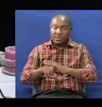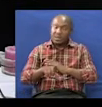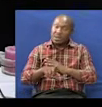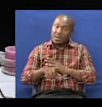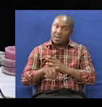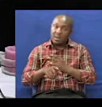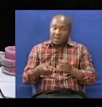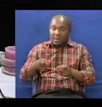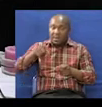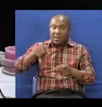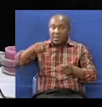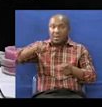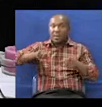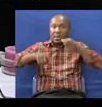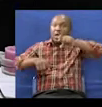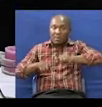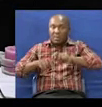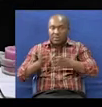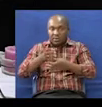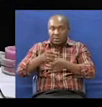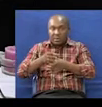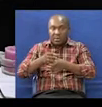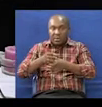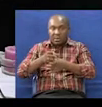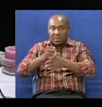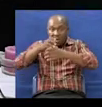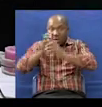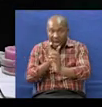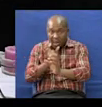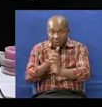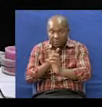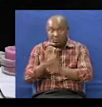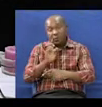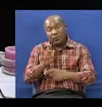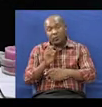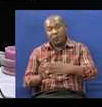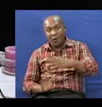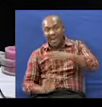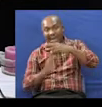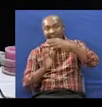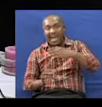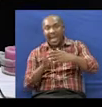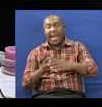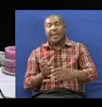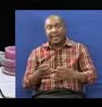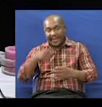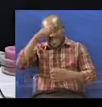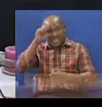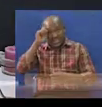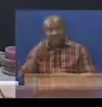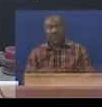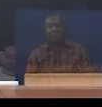for heating purpose. And another source of heat is electrical burner.